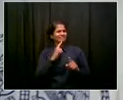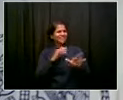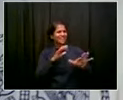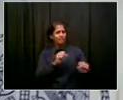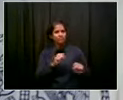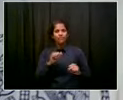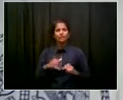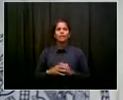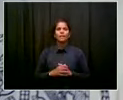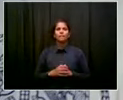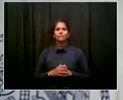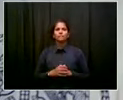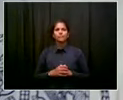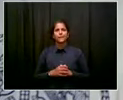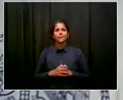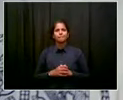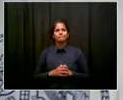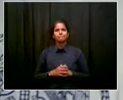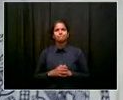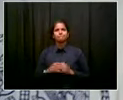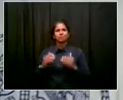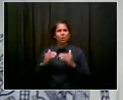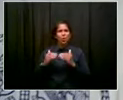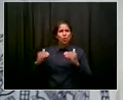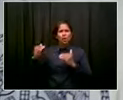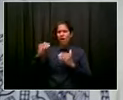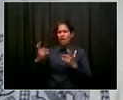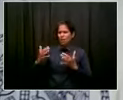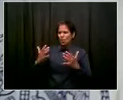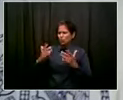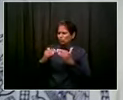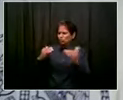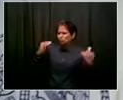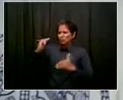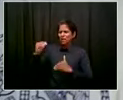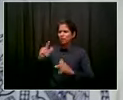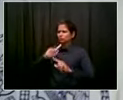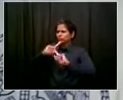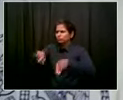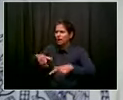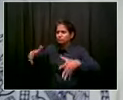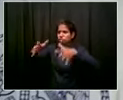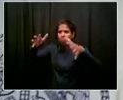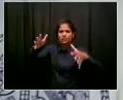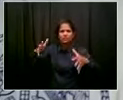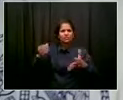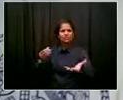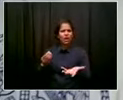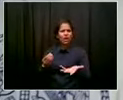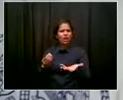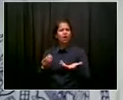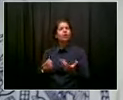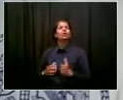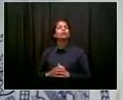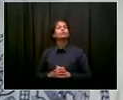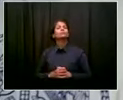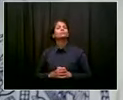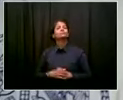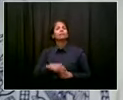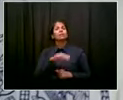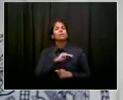yeah and i appreciate the question sean because we all use that term uh we're all used to that term